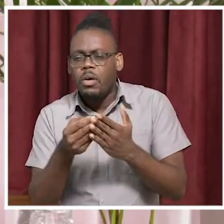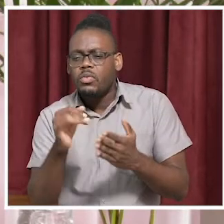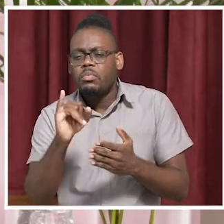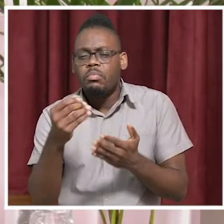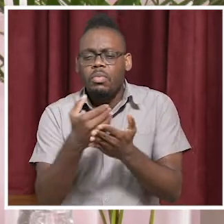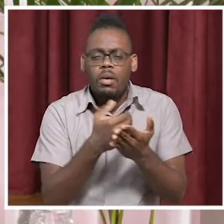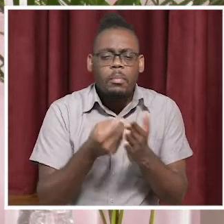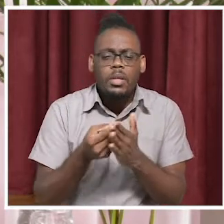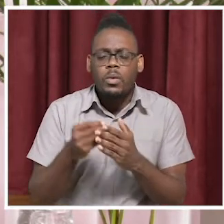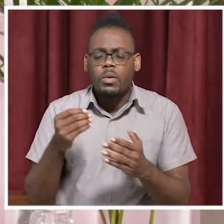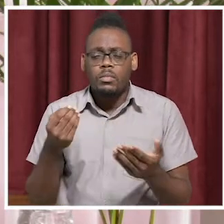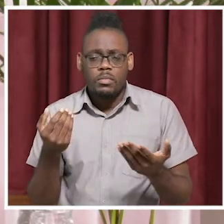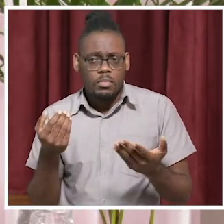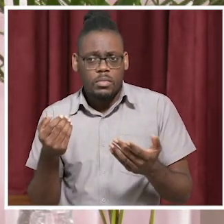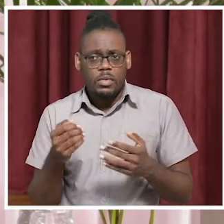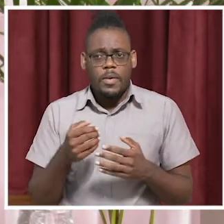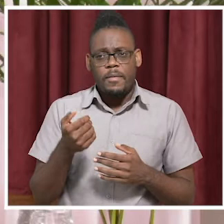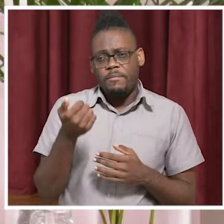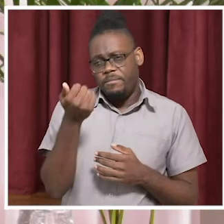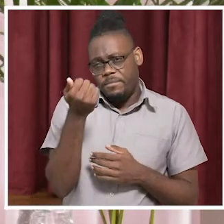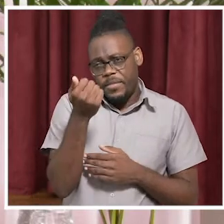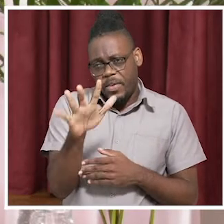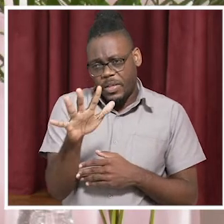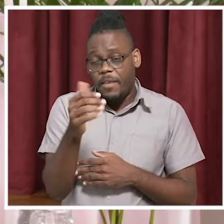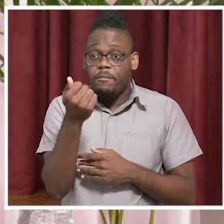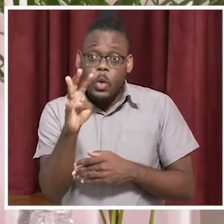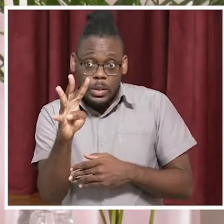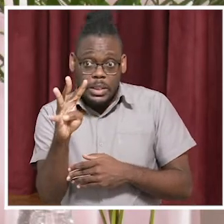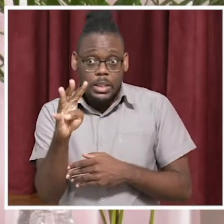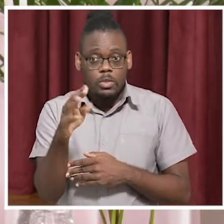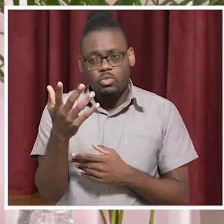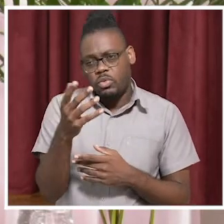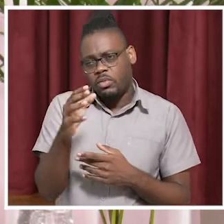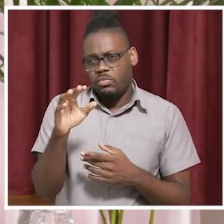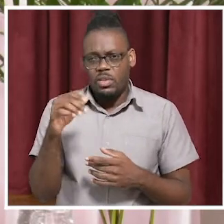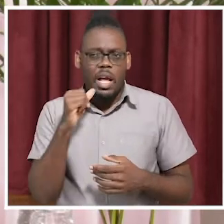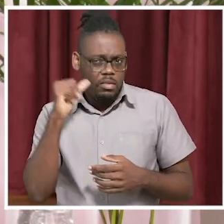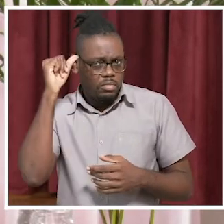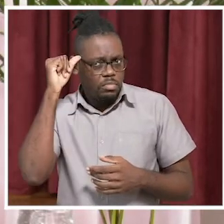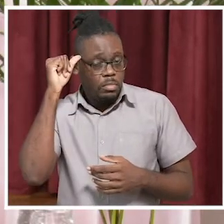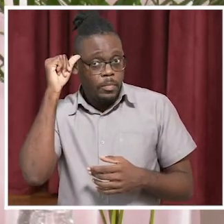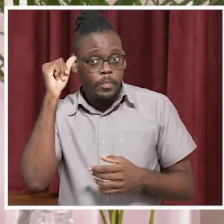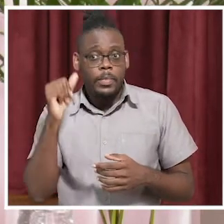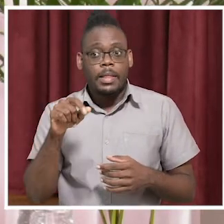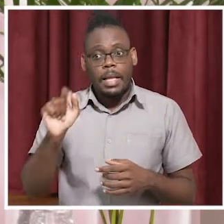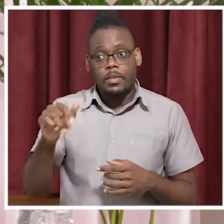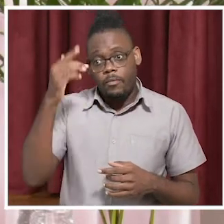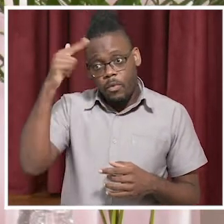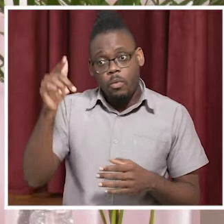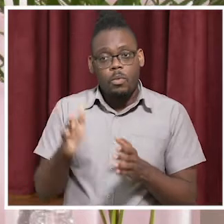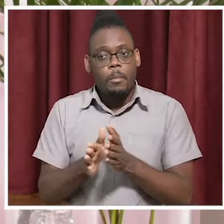$1,439 per adult. Okay. Right? That is the minimum. Right? So that is for the public assistance. Right. Our